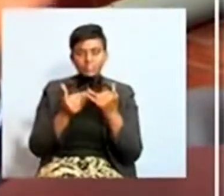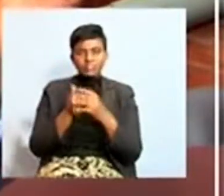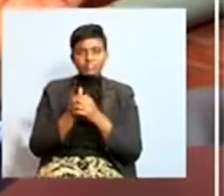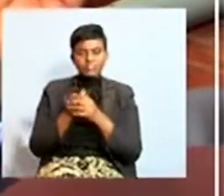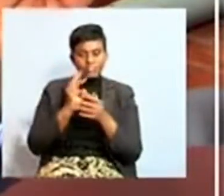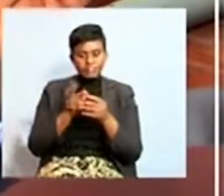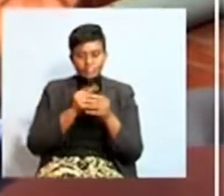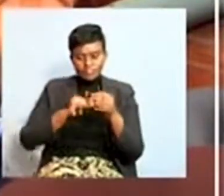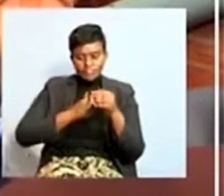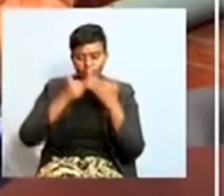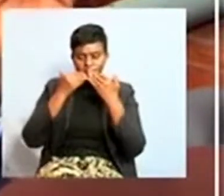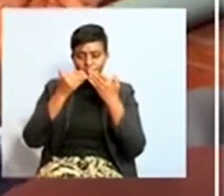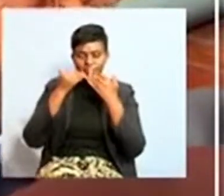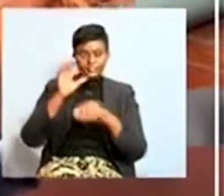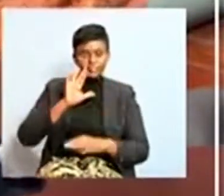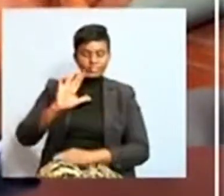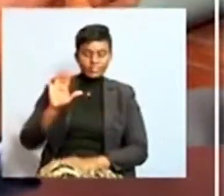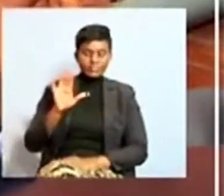We appreciate your